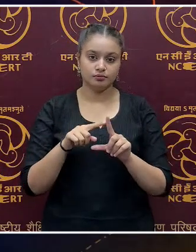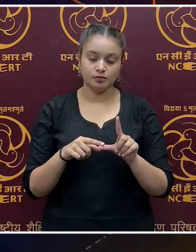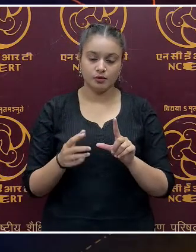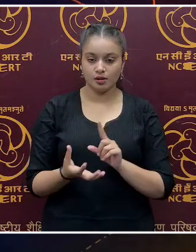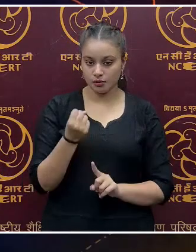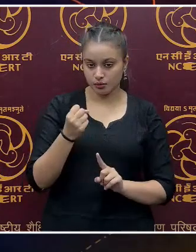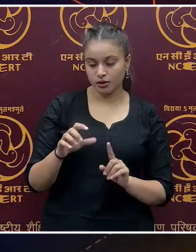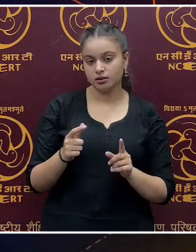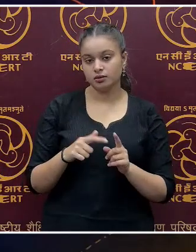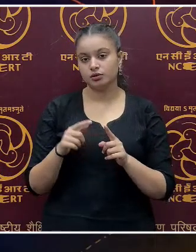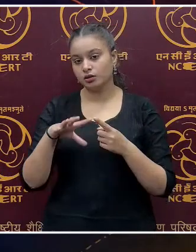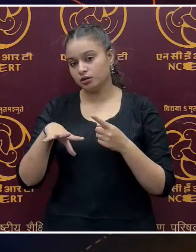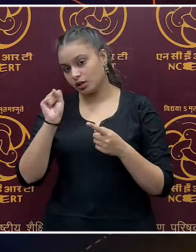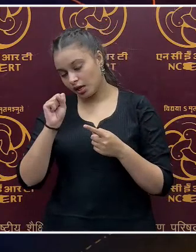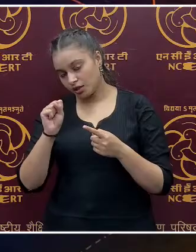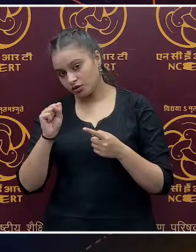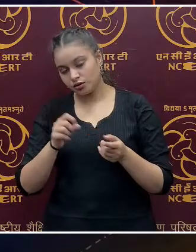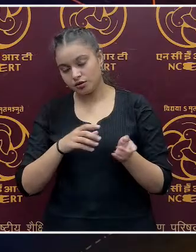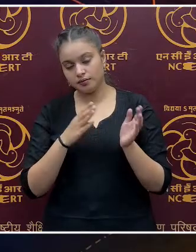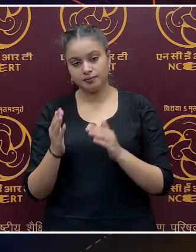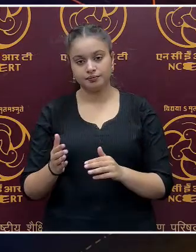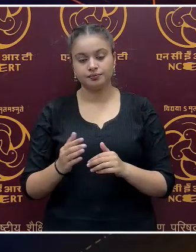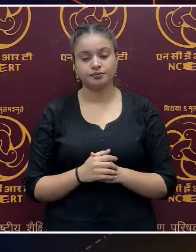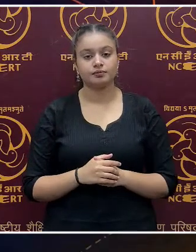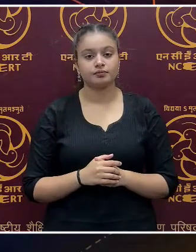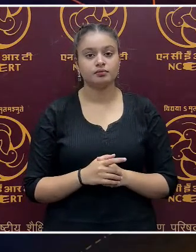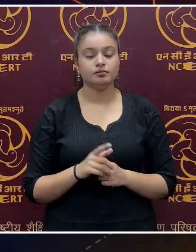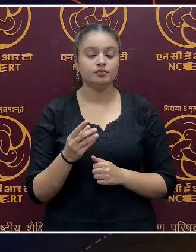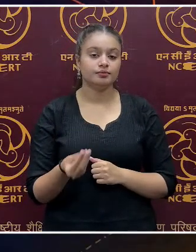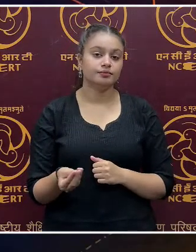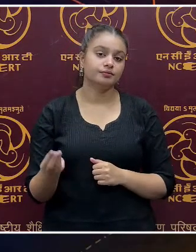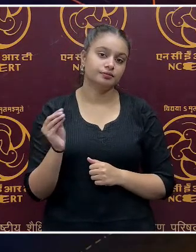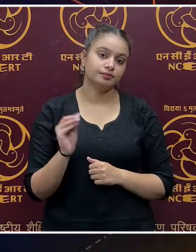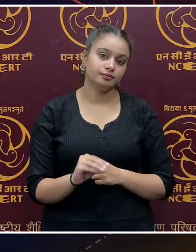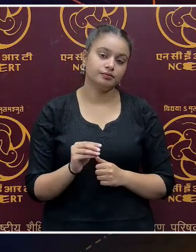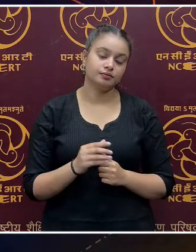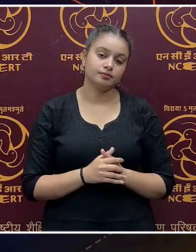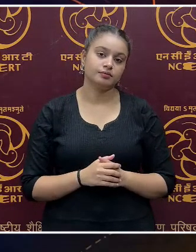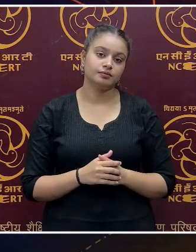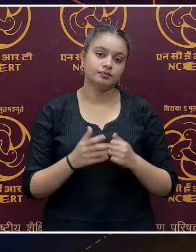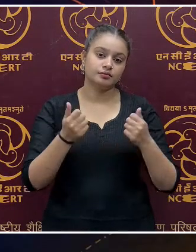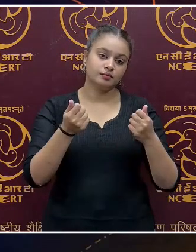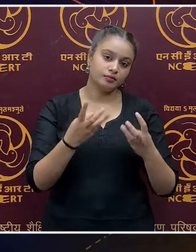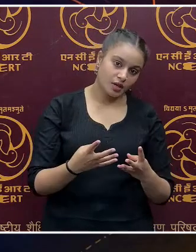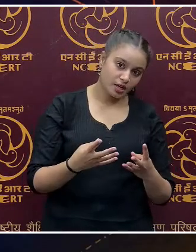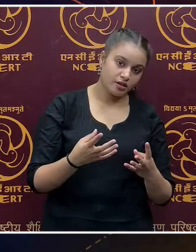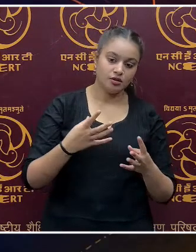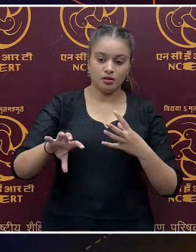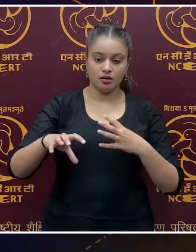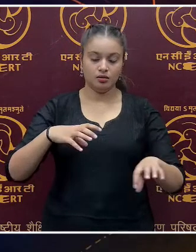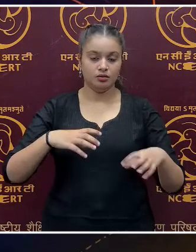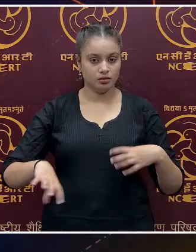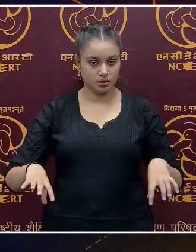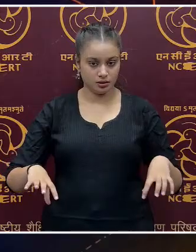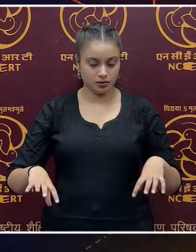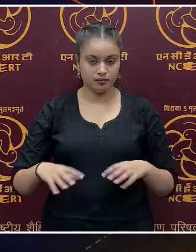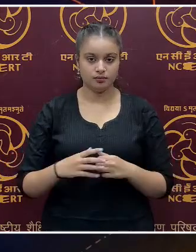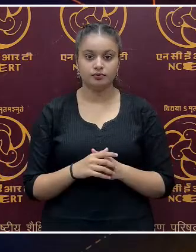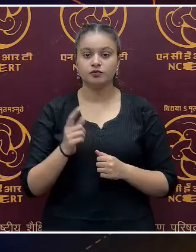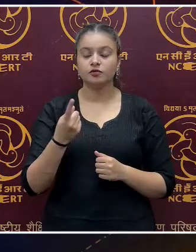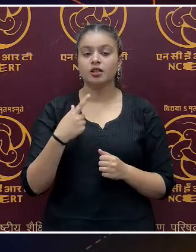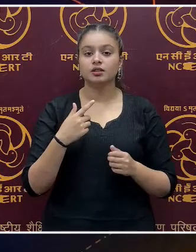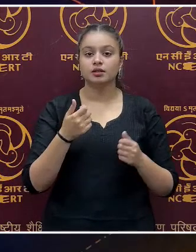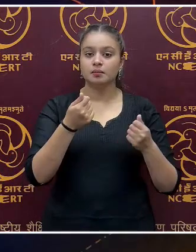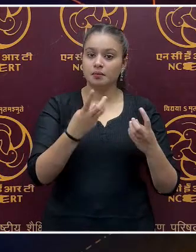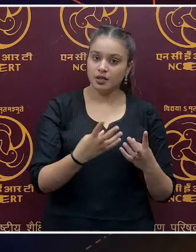and identify the angles, and the one more also measure and classify. Here first we have to measure